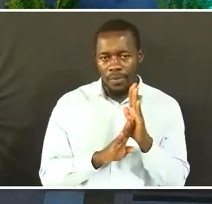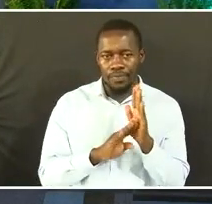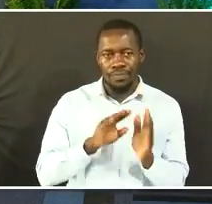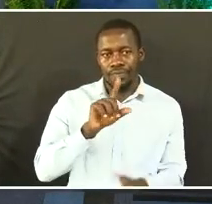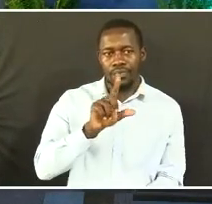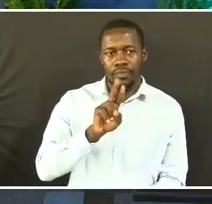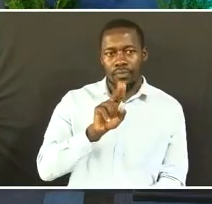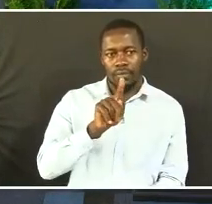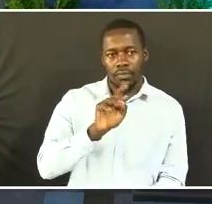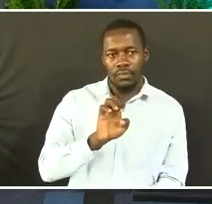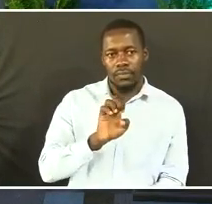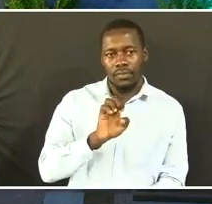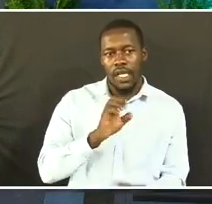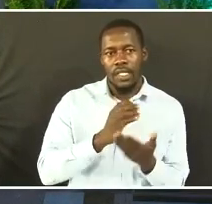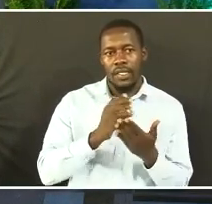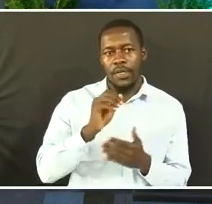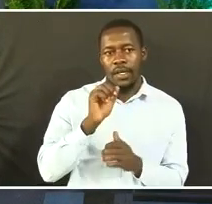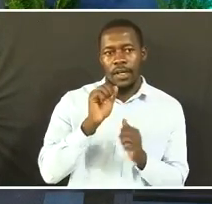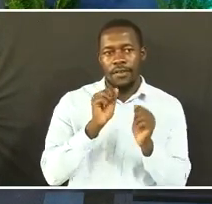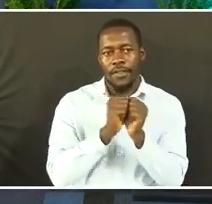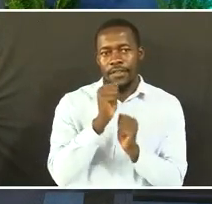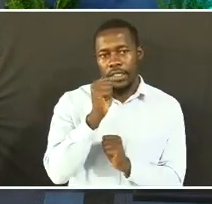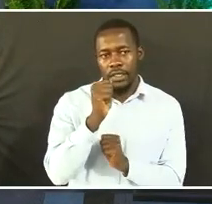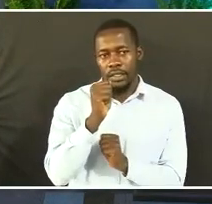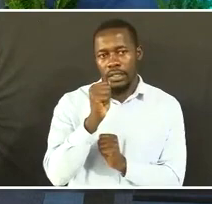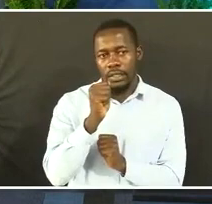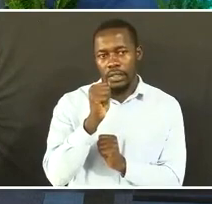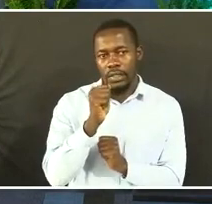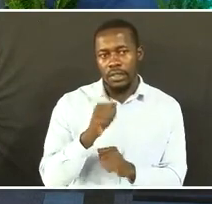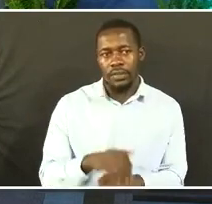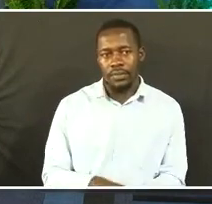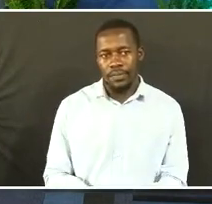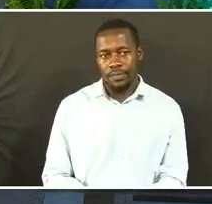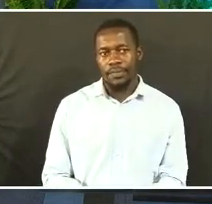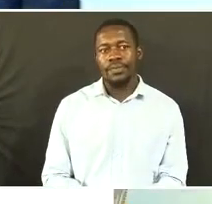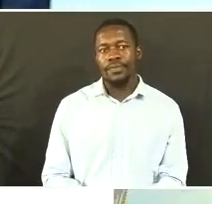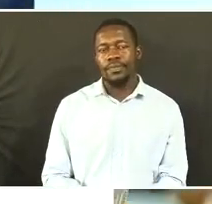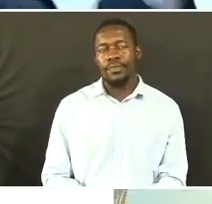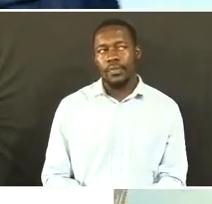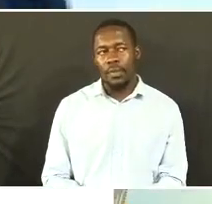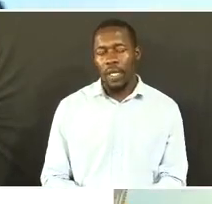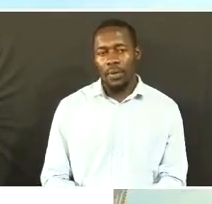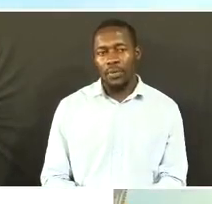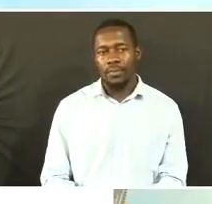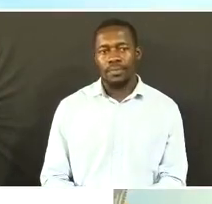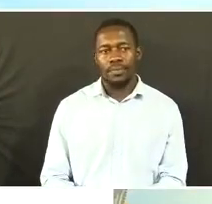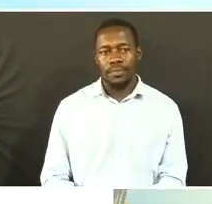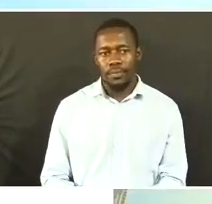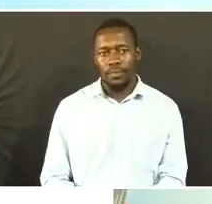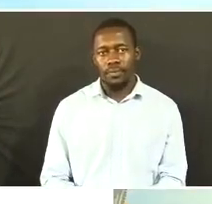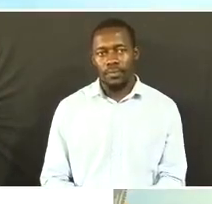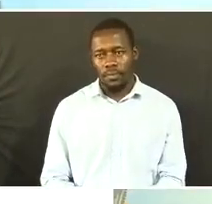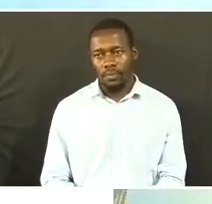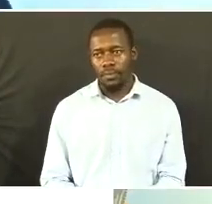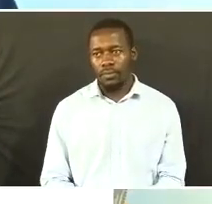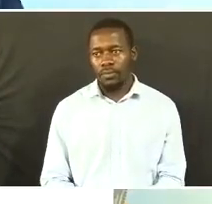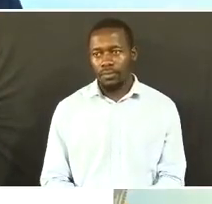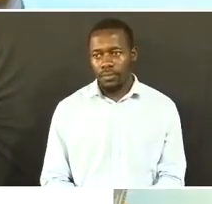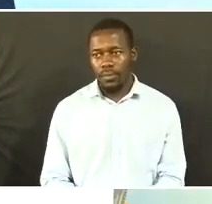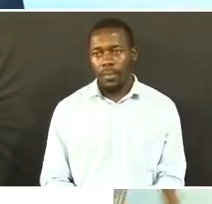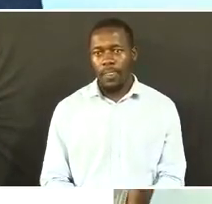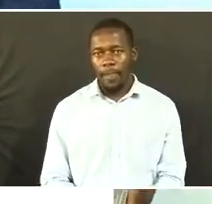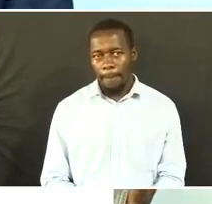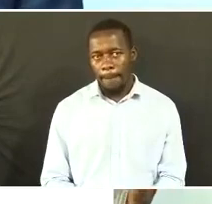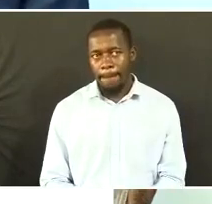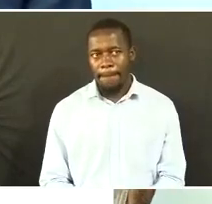just put it out there as you turn the pages to go to Luke chapter 15 and get your hands on the story of the